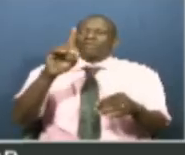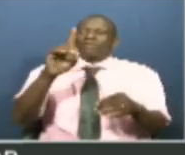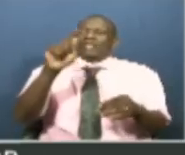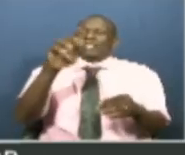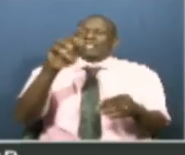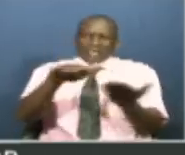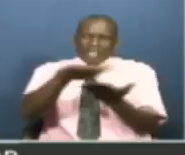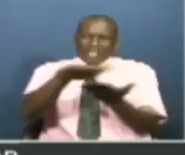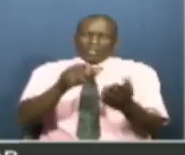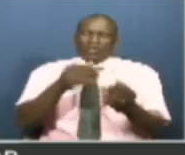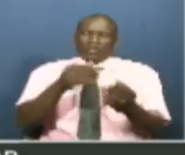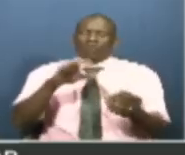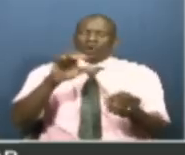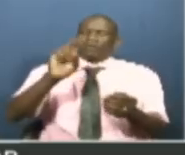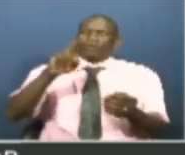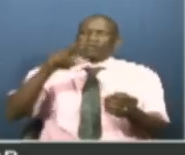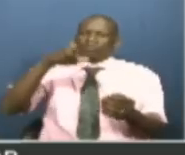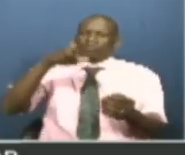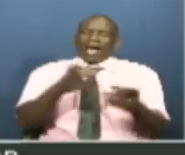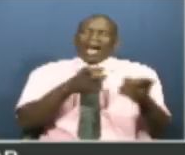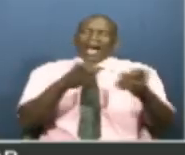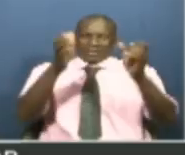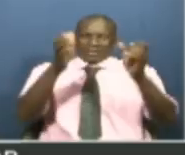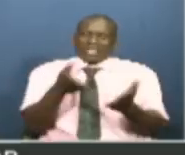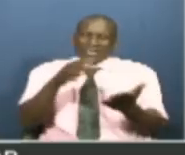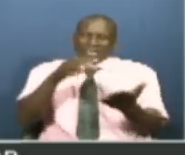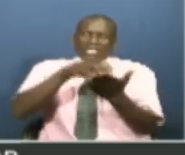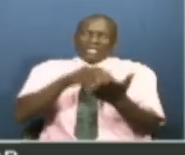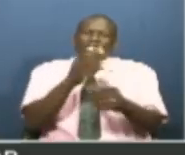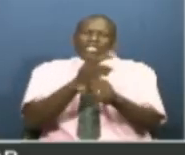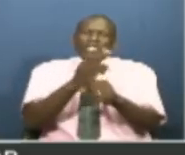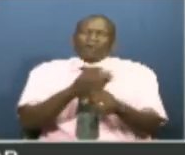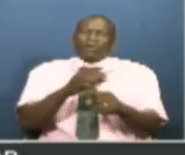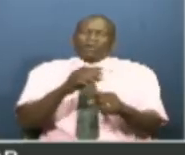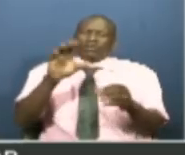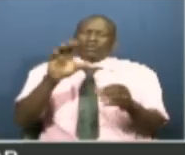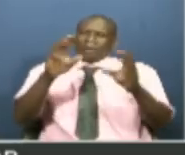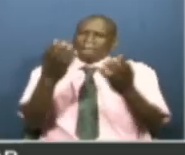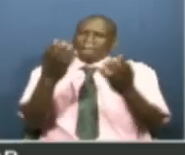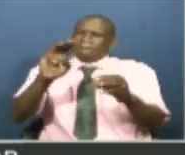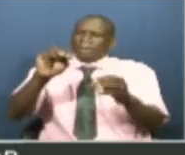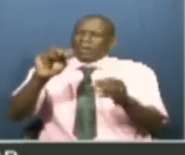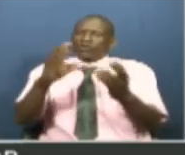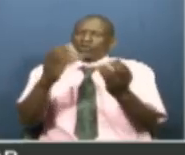you have the super administrator. In this case, they were using Microsoft SQL Server.